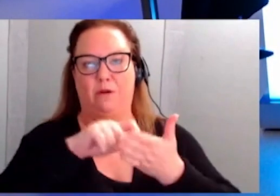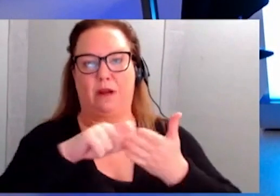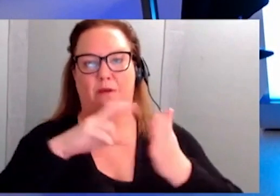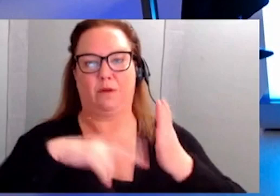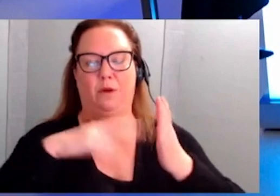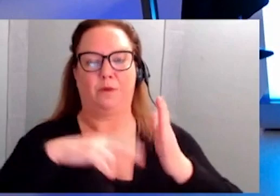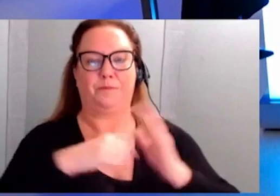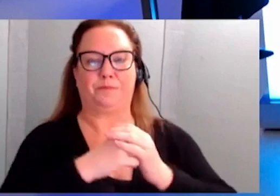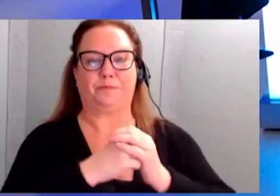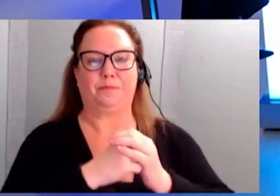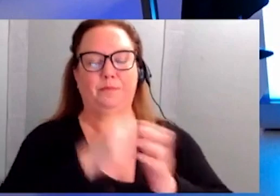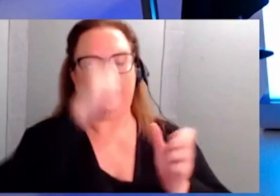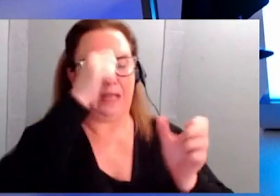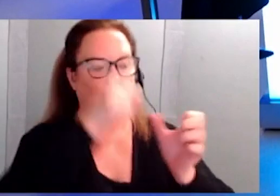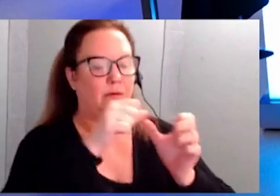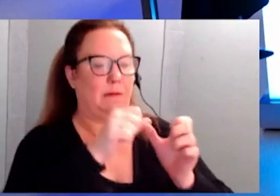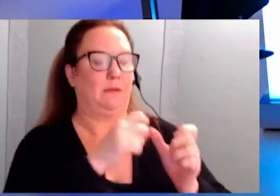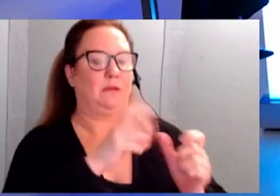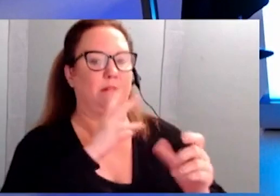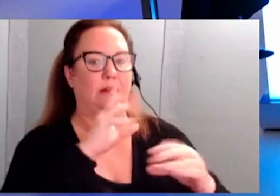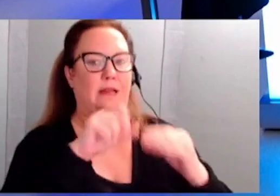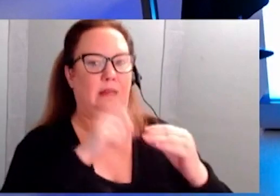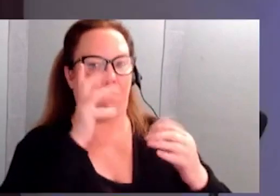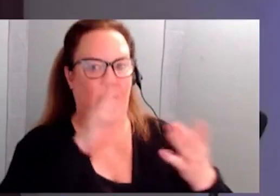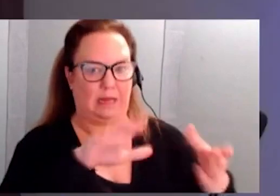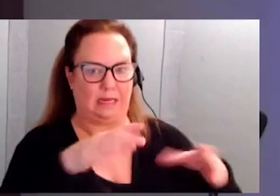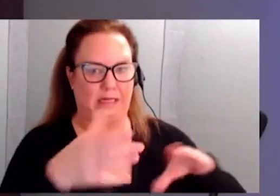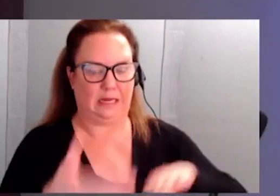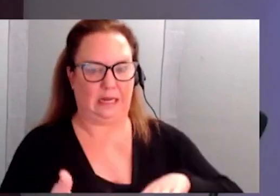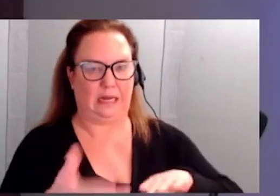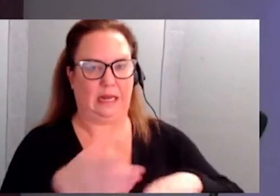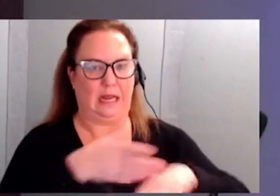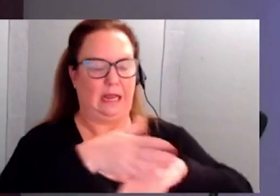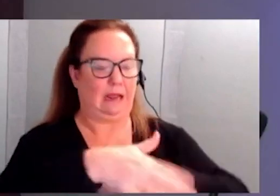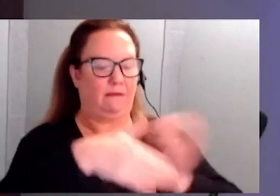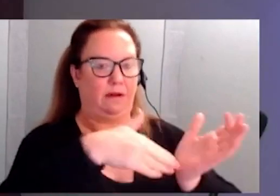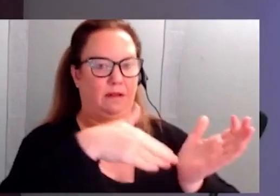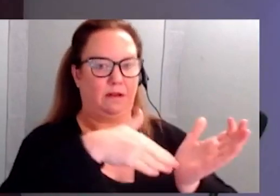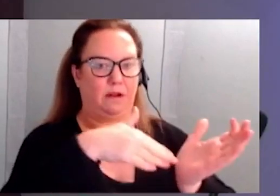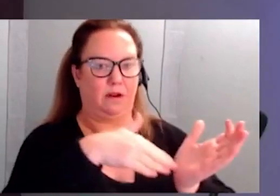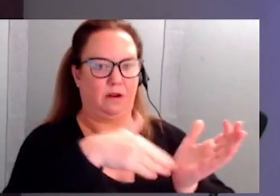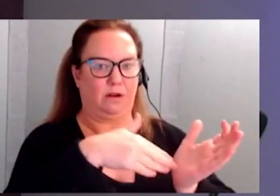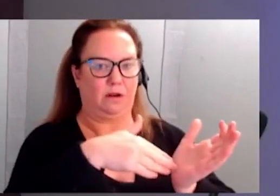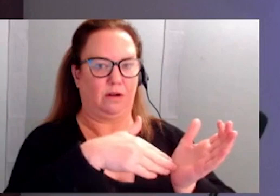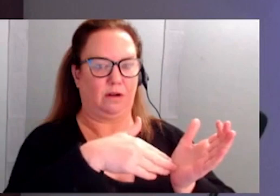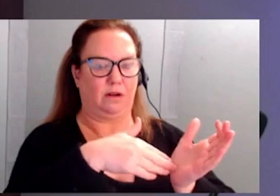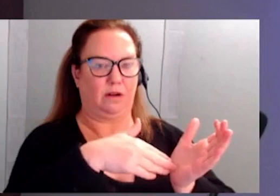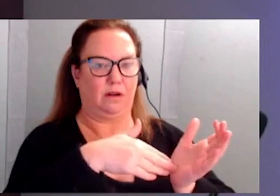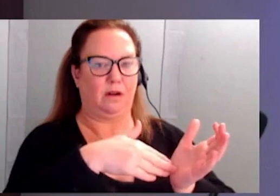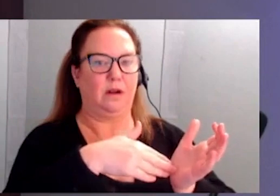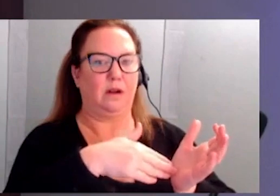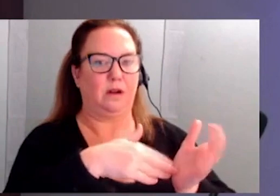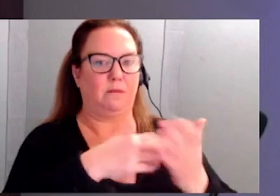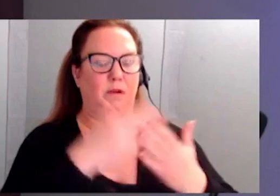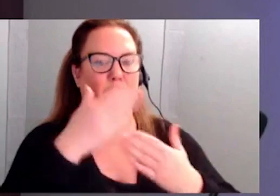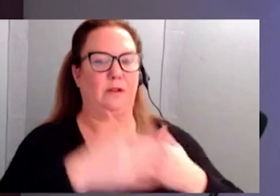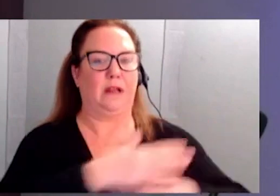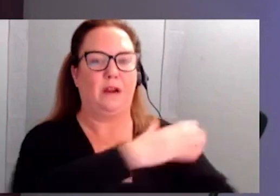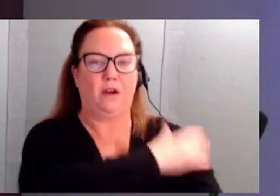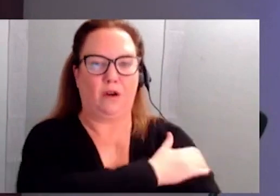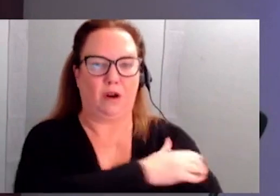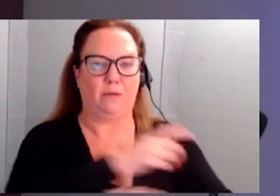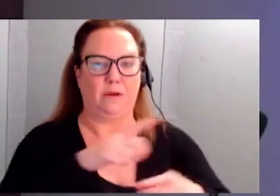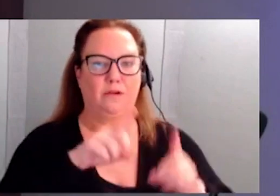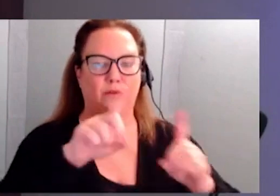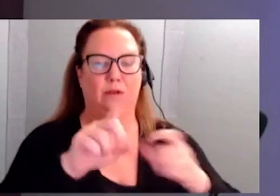It says, "I remember mumbling, 'Am I going to die?' after the doctor who put her hand on your arm during this risky